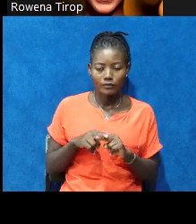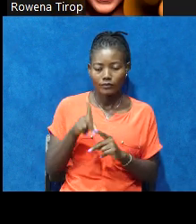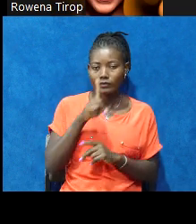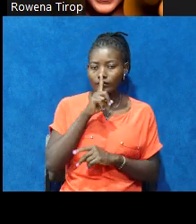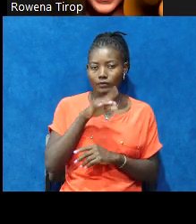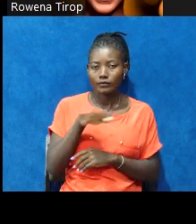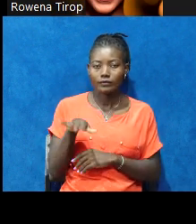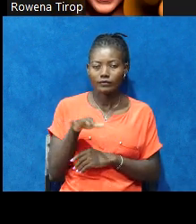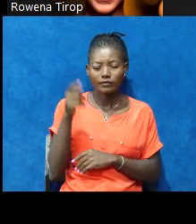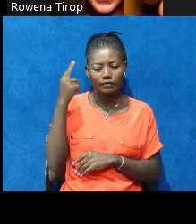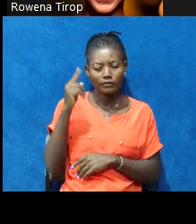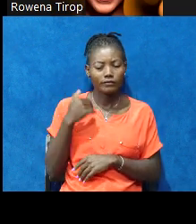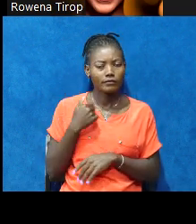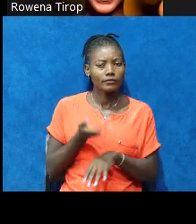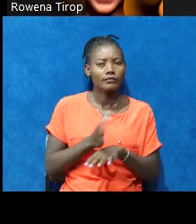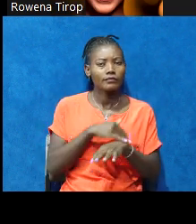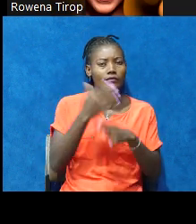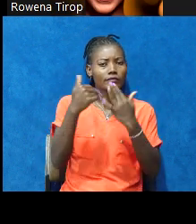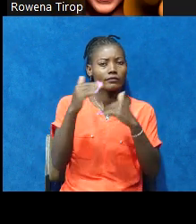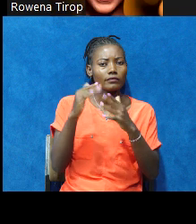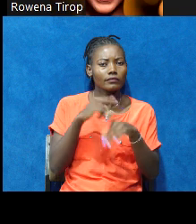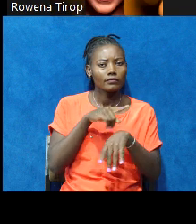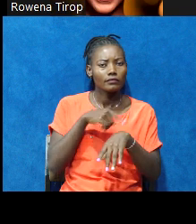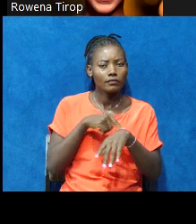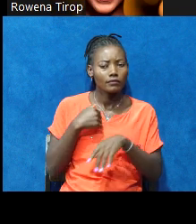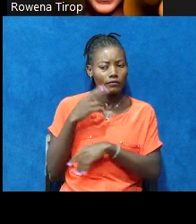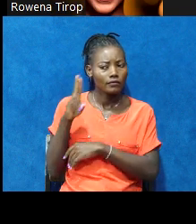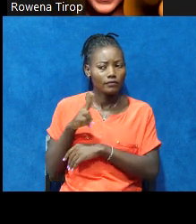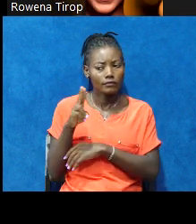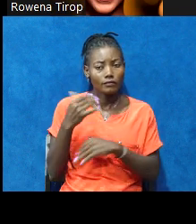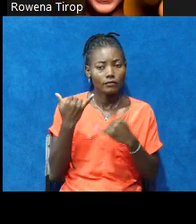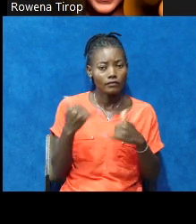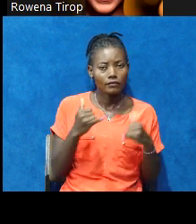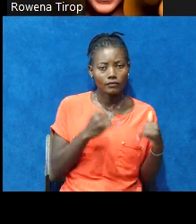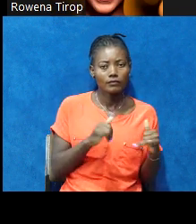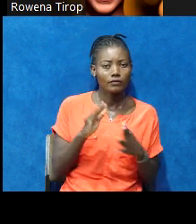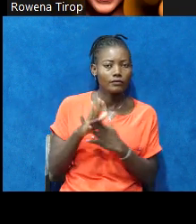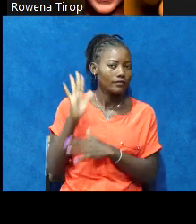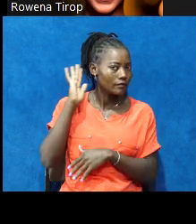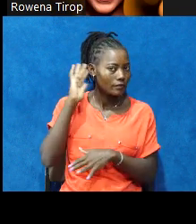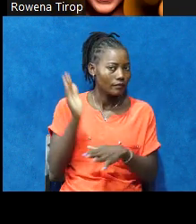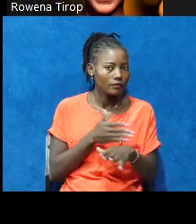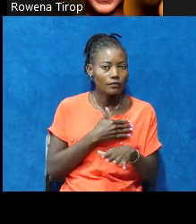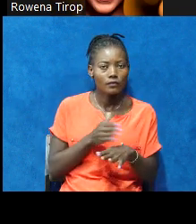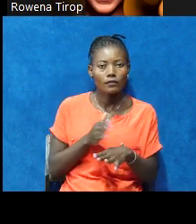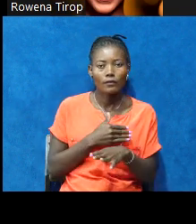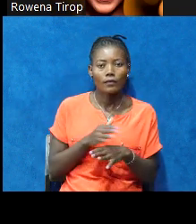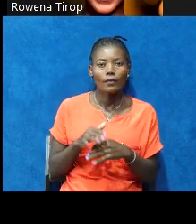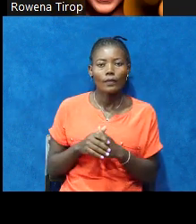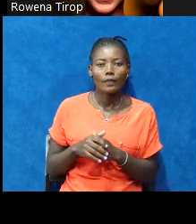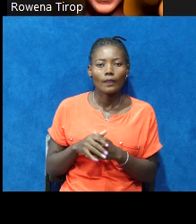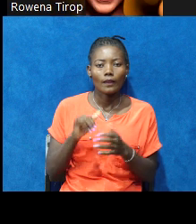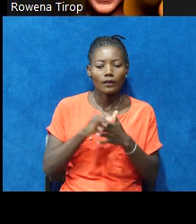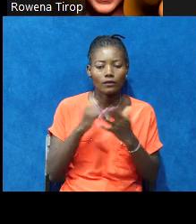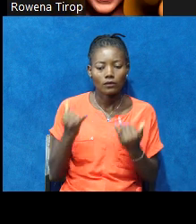area? Like for me, my pre-performance routine when I used to play was listening to music. That